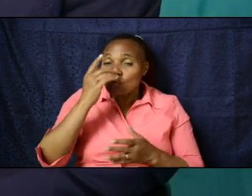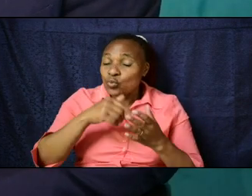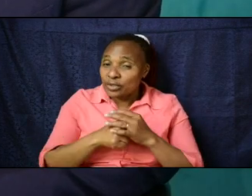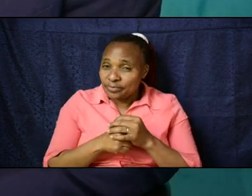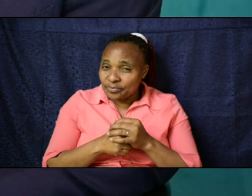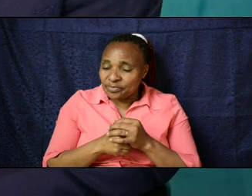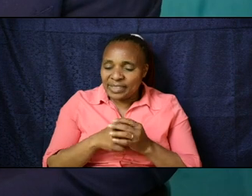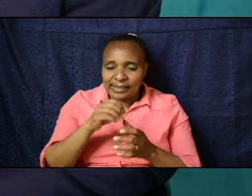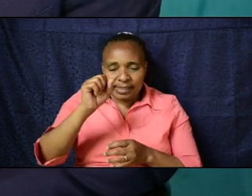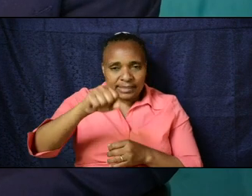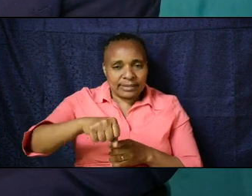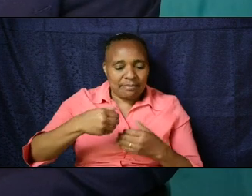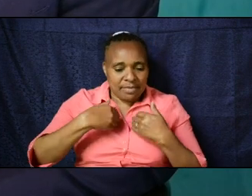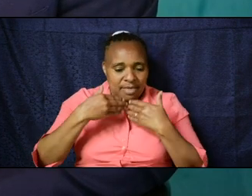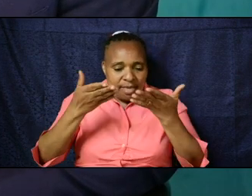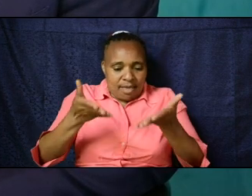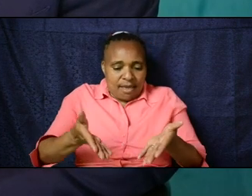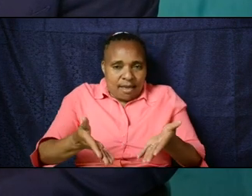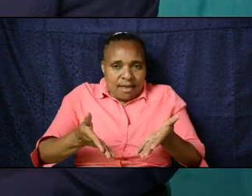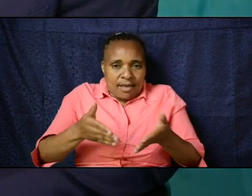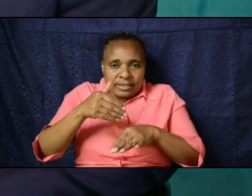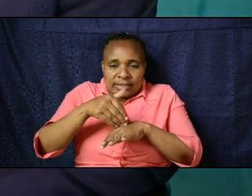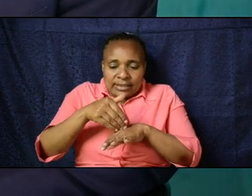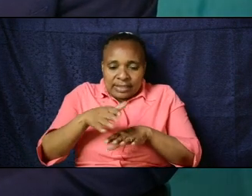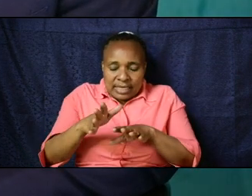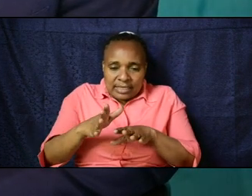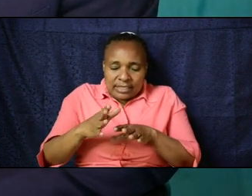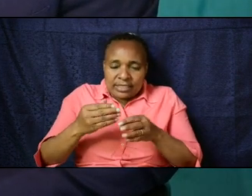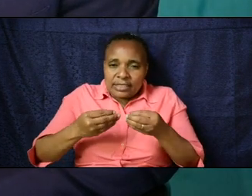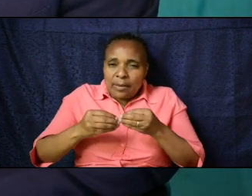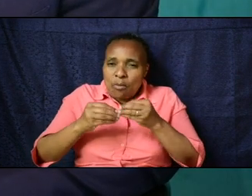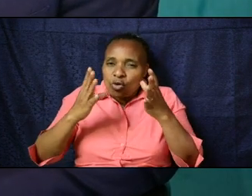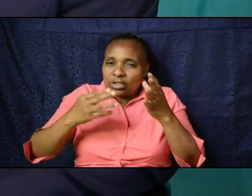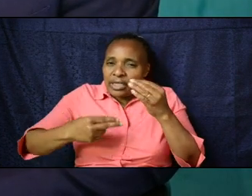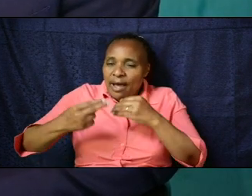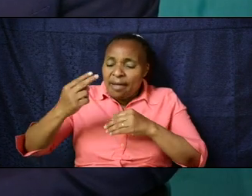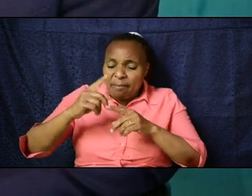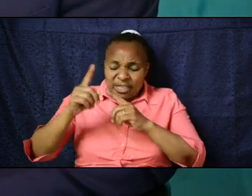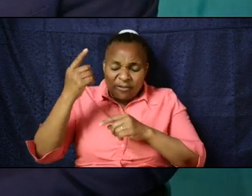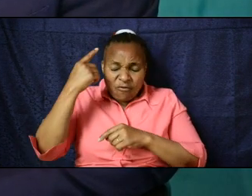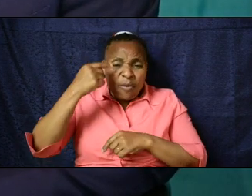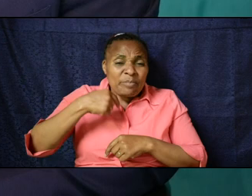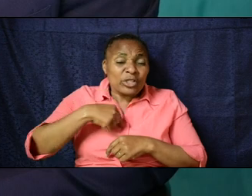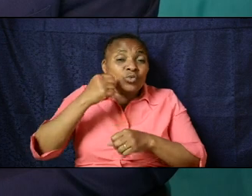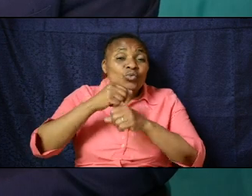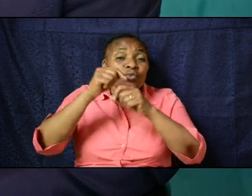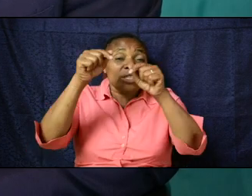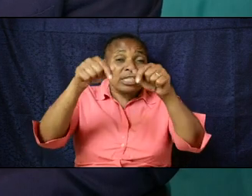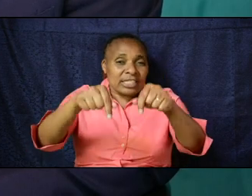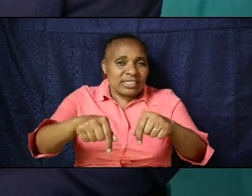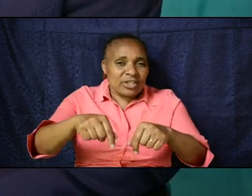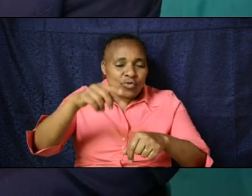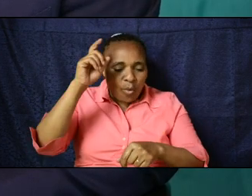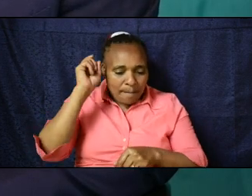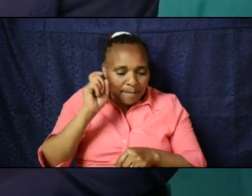like, yes, I'm here. I've been sent by the Most High. But for me to do this, you have to be